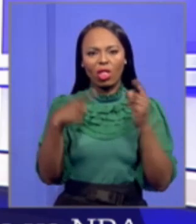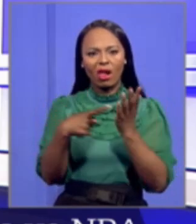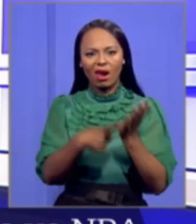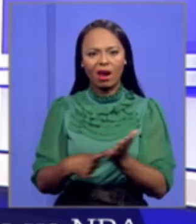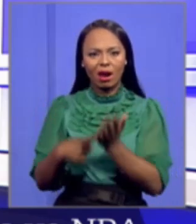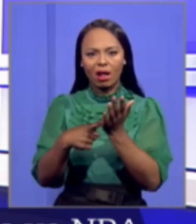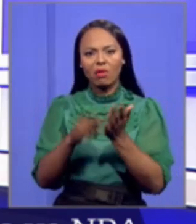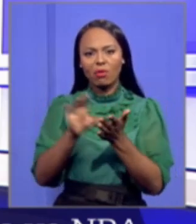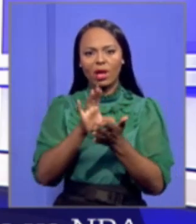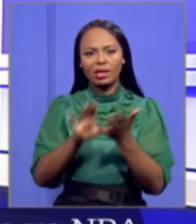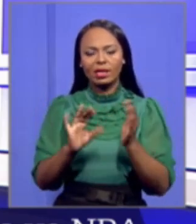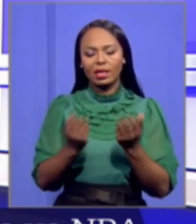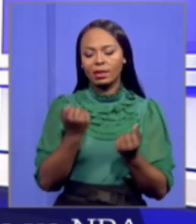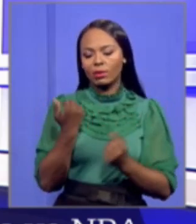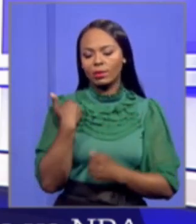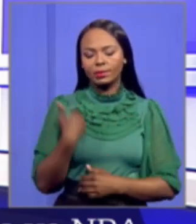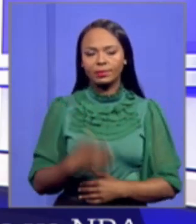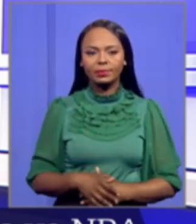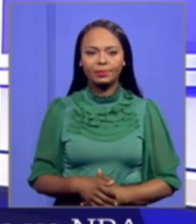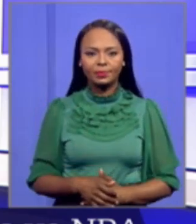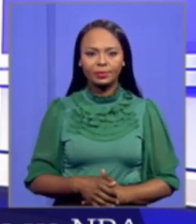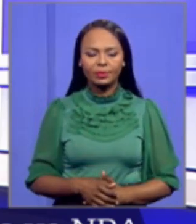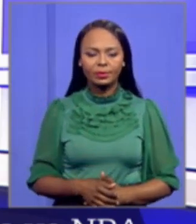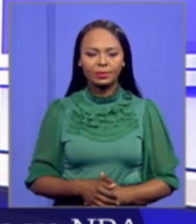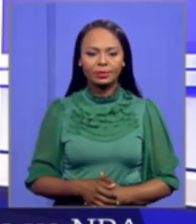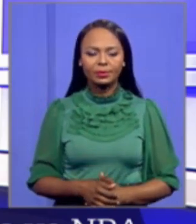le qhale nyewe maobane.